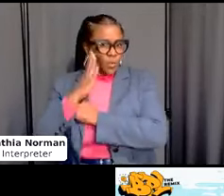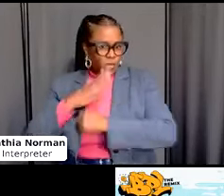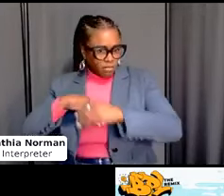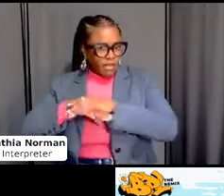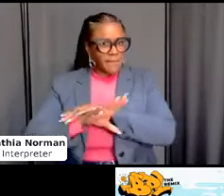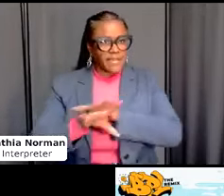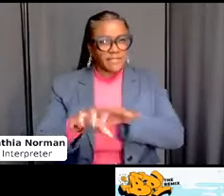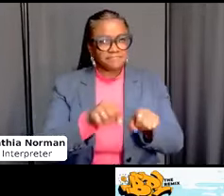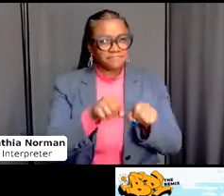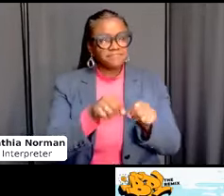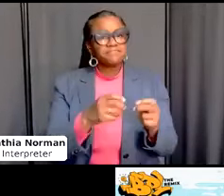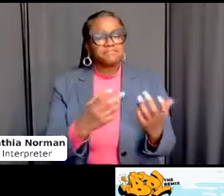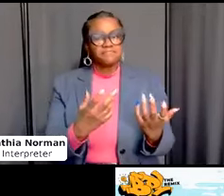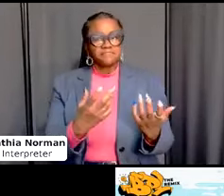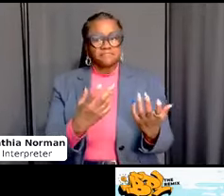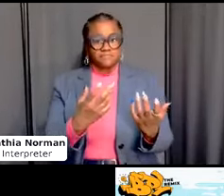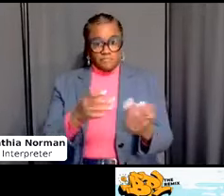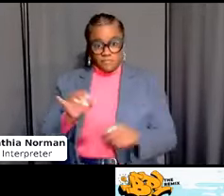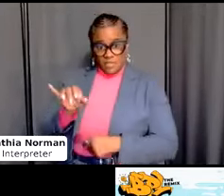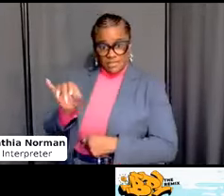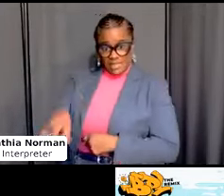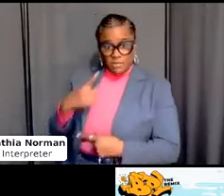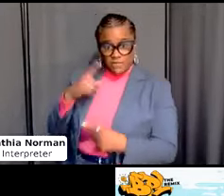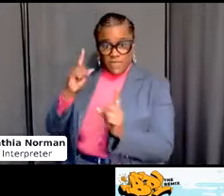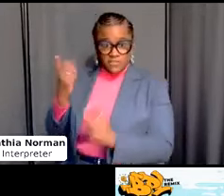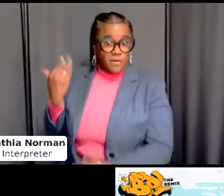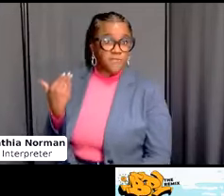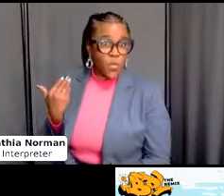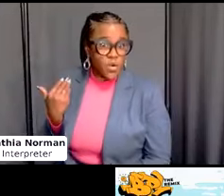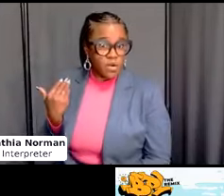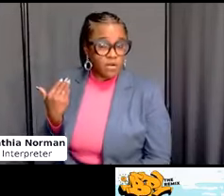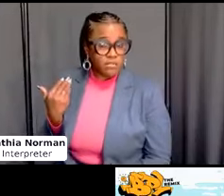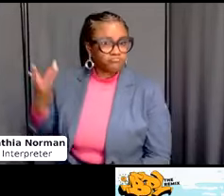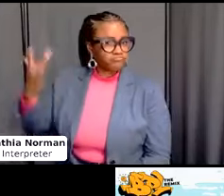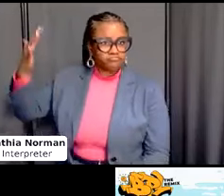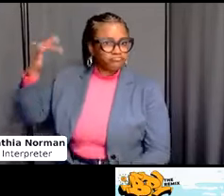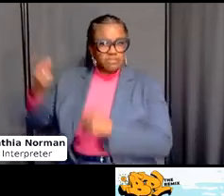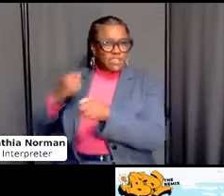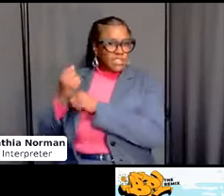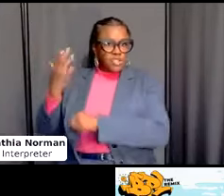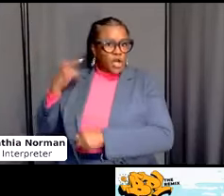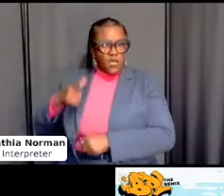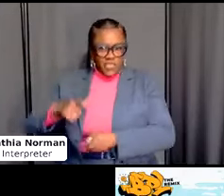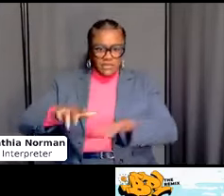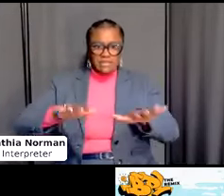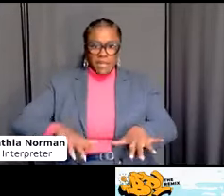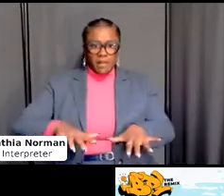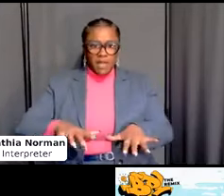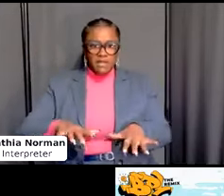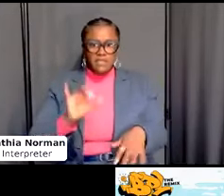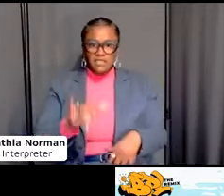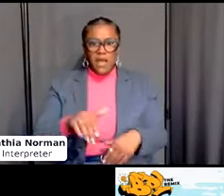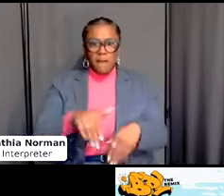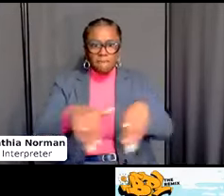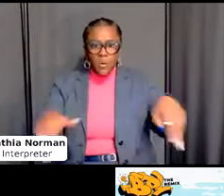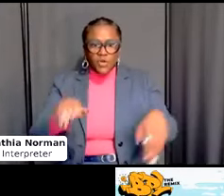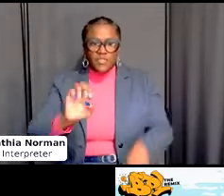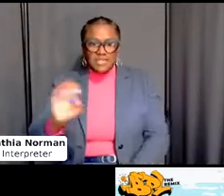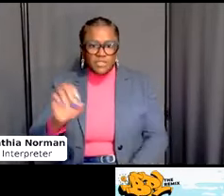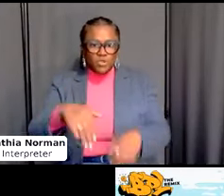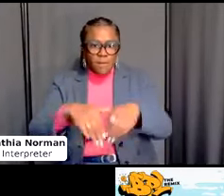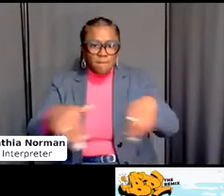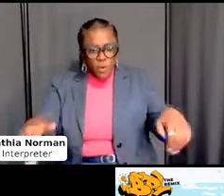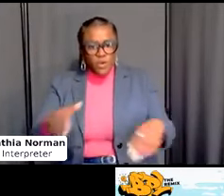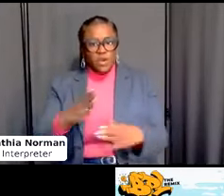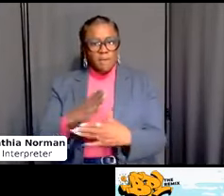Community, which was effective before, years ago, in trying to stabilize the border, that eastern border in the Congo between